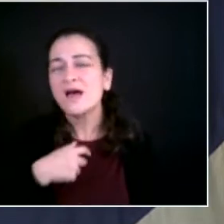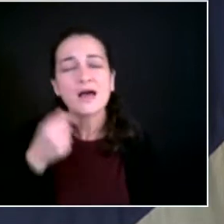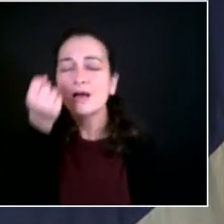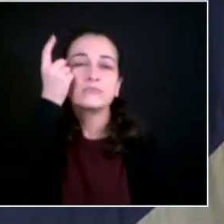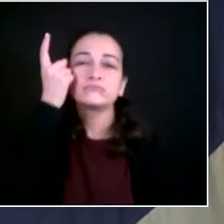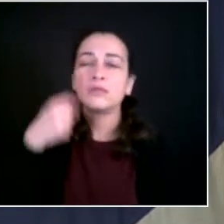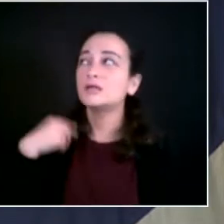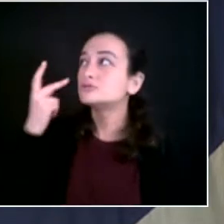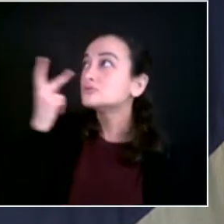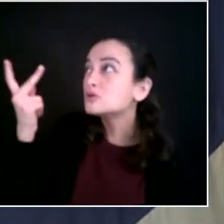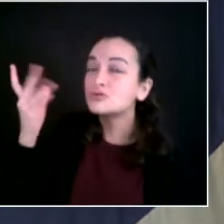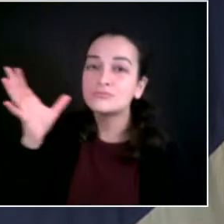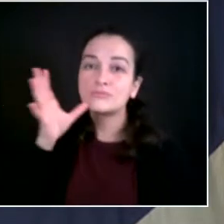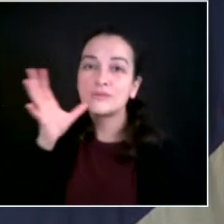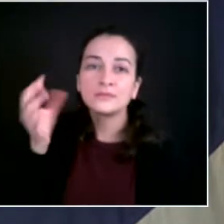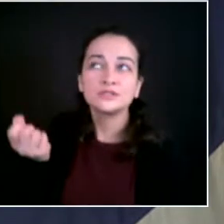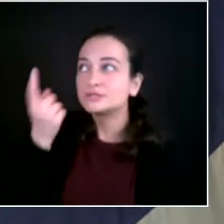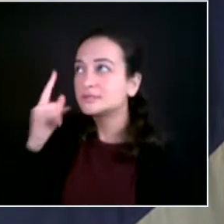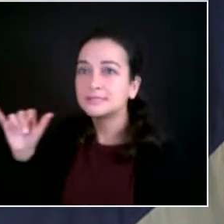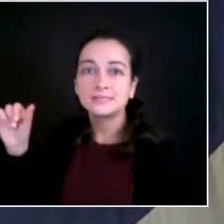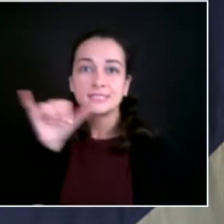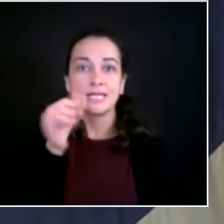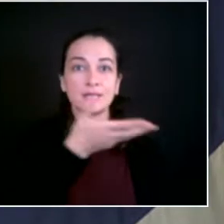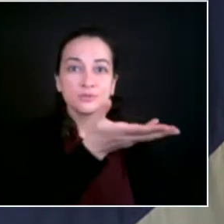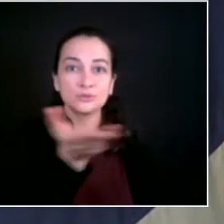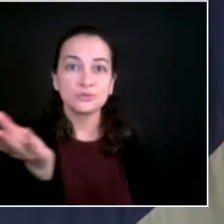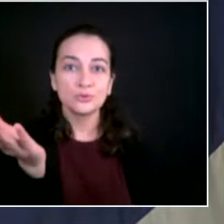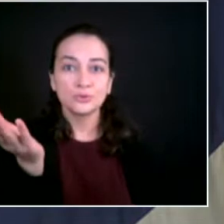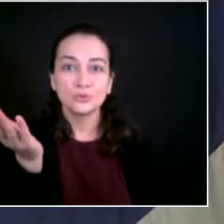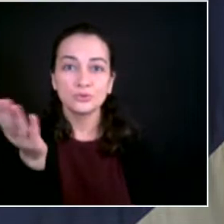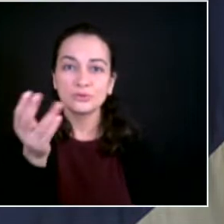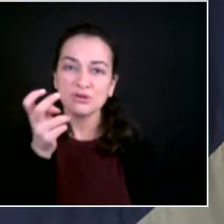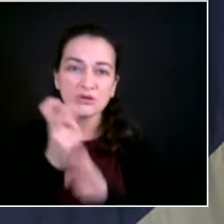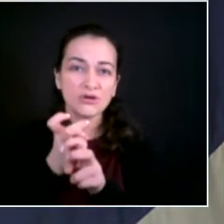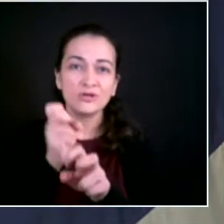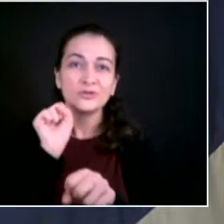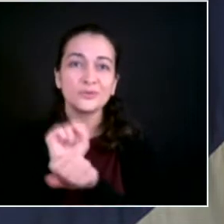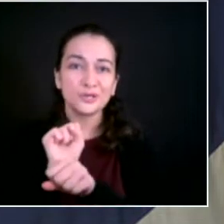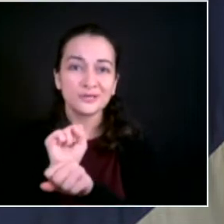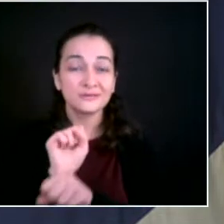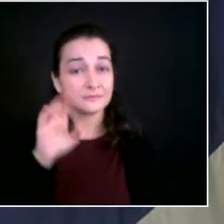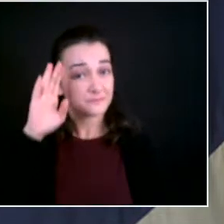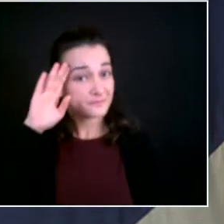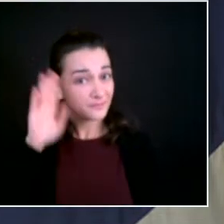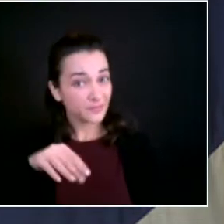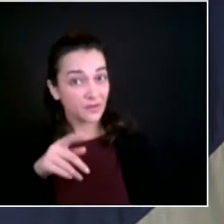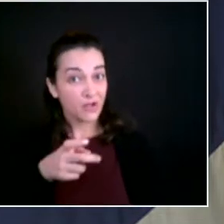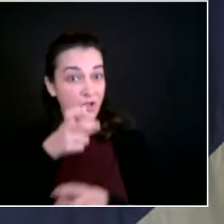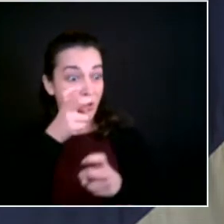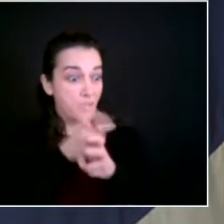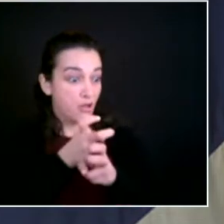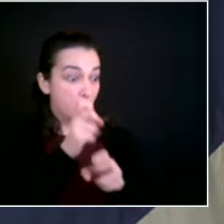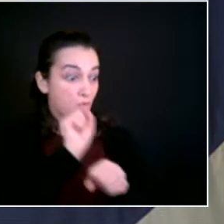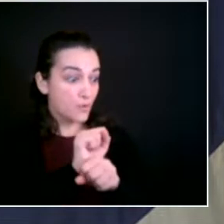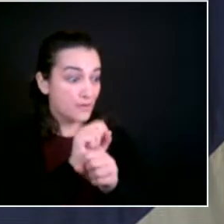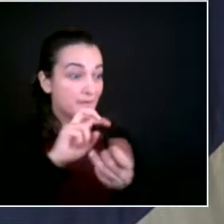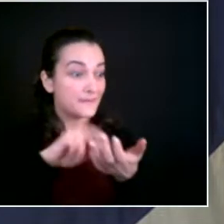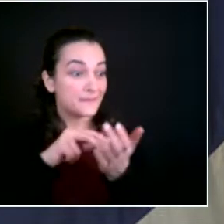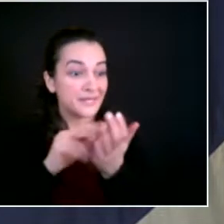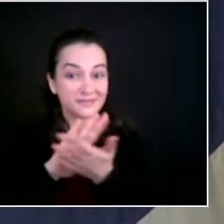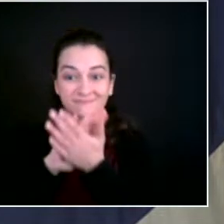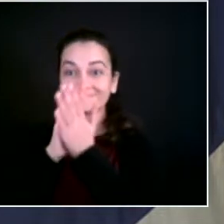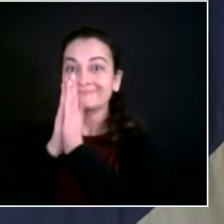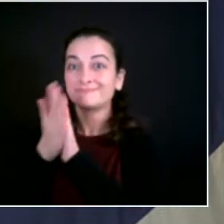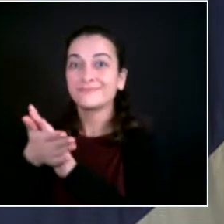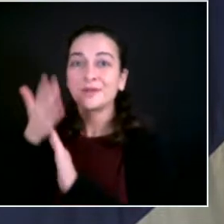work, real results. In a city, and a mayor you can be proud of. Thank you, New York.